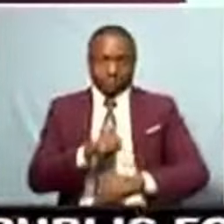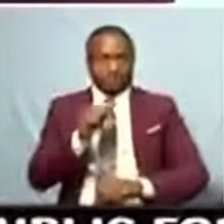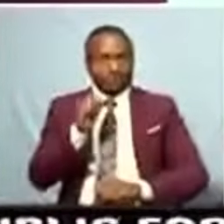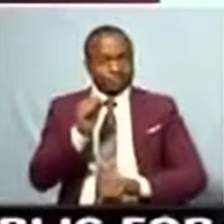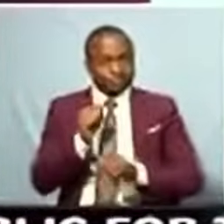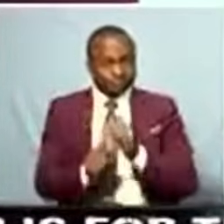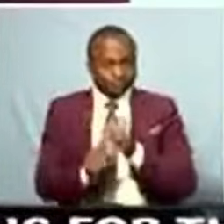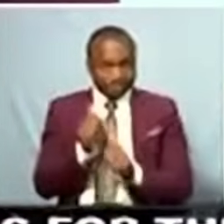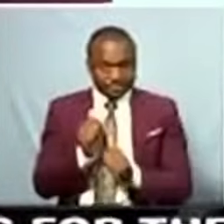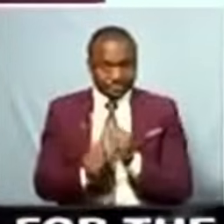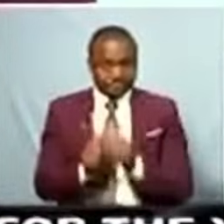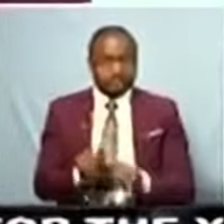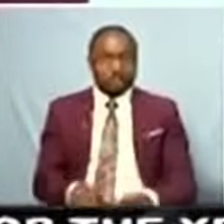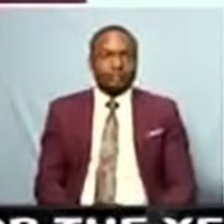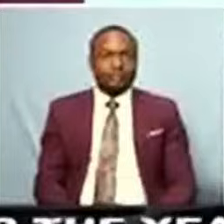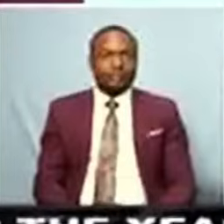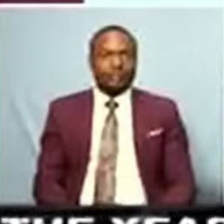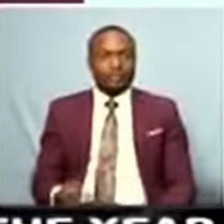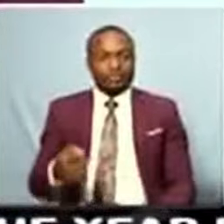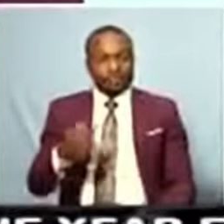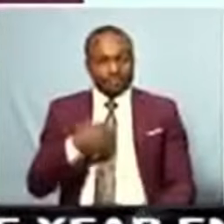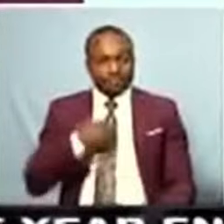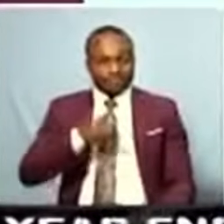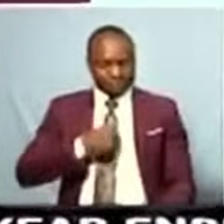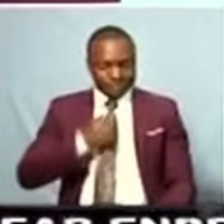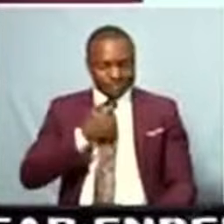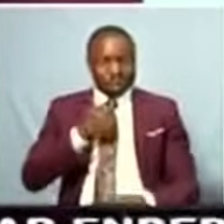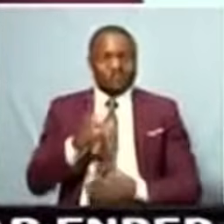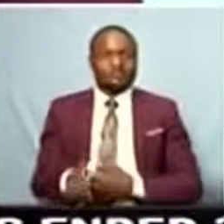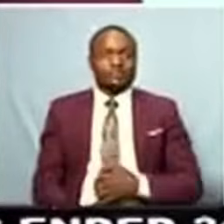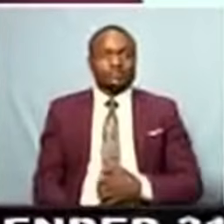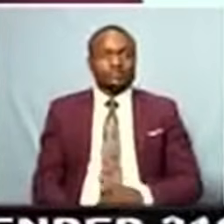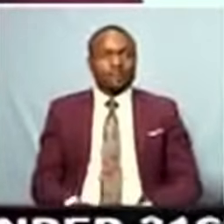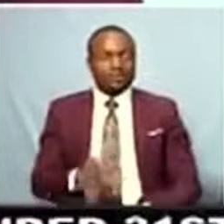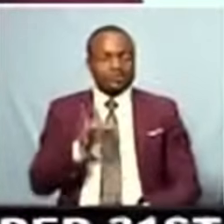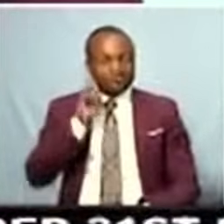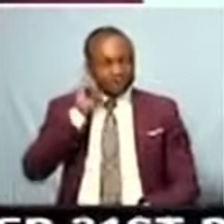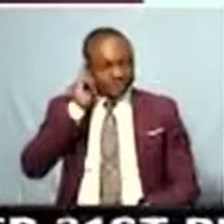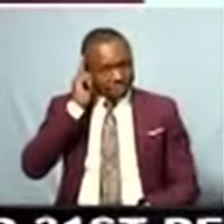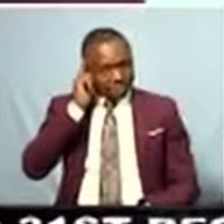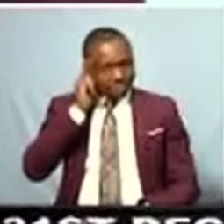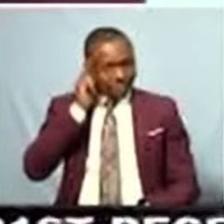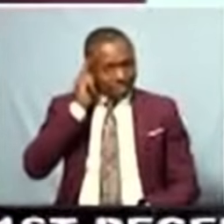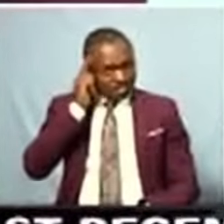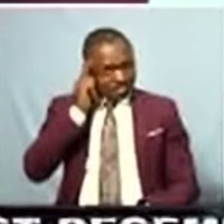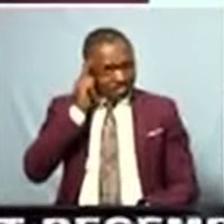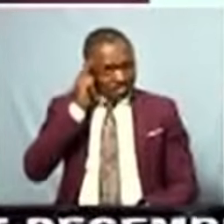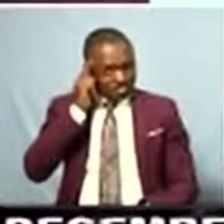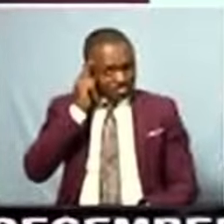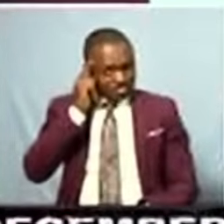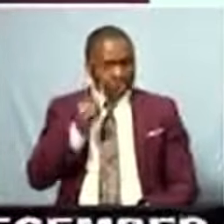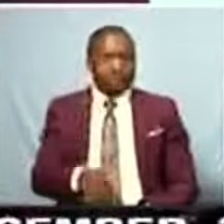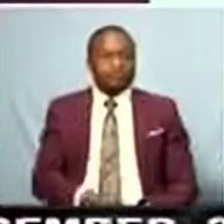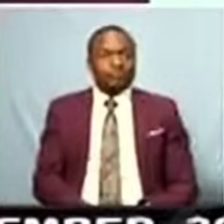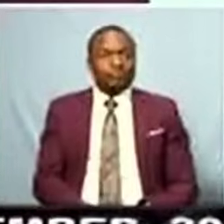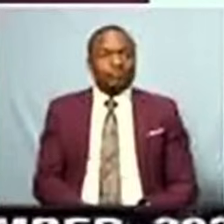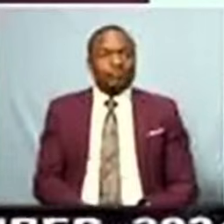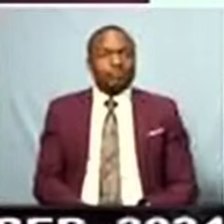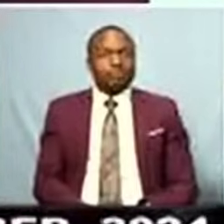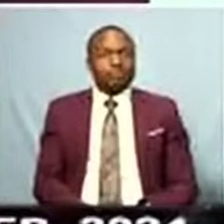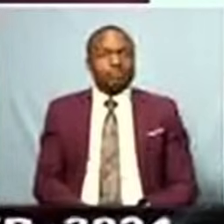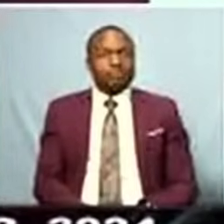which I also thought when